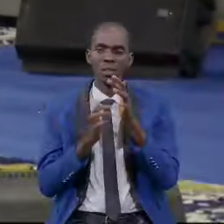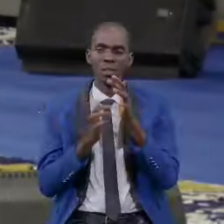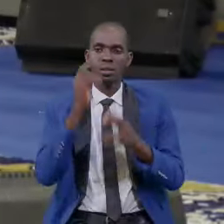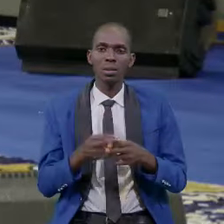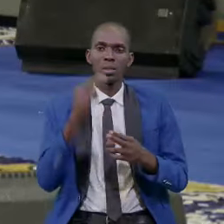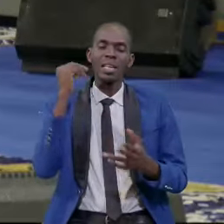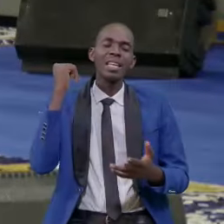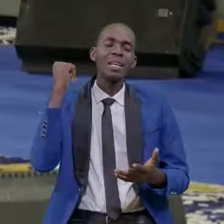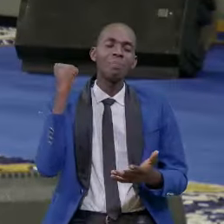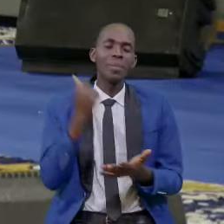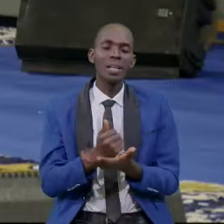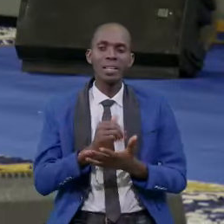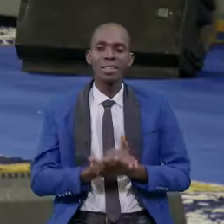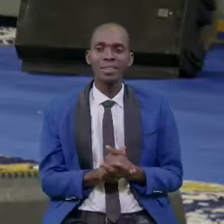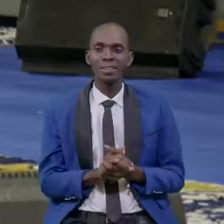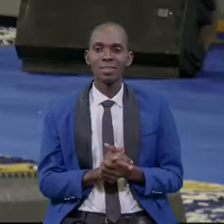Amen.